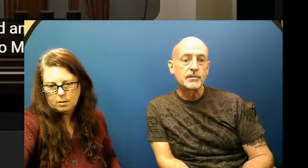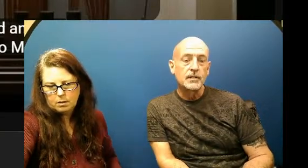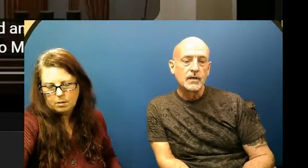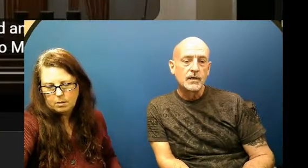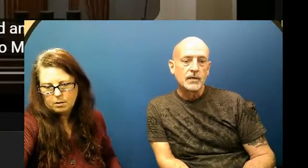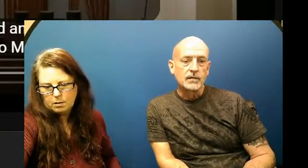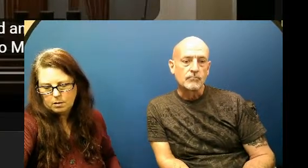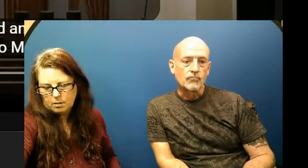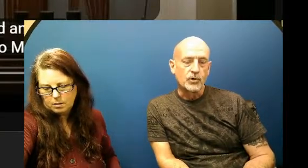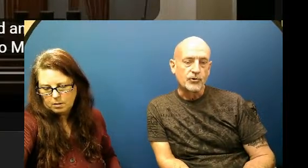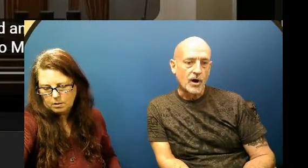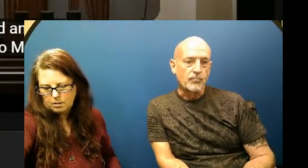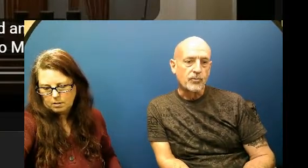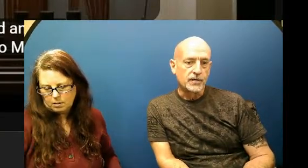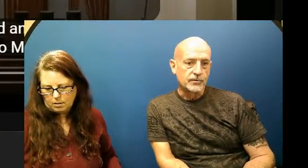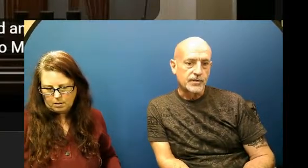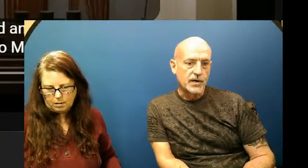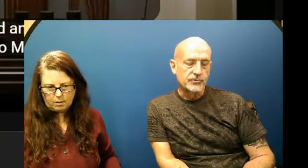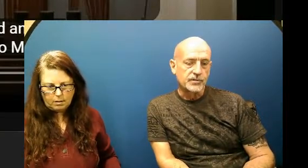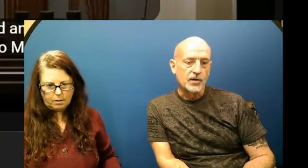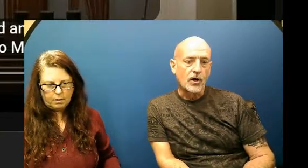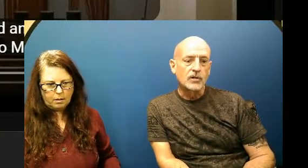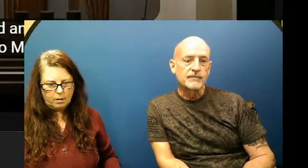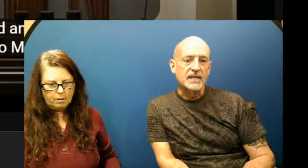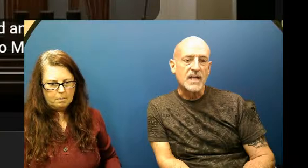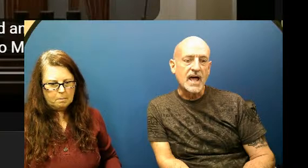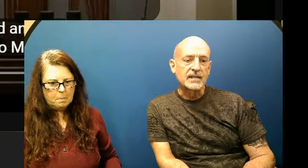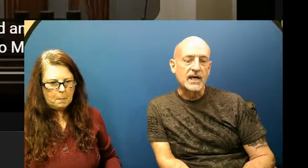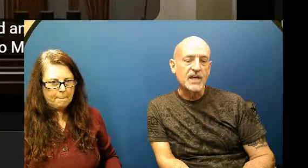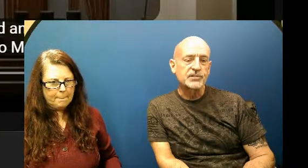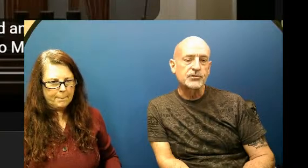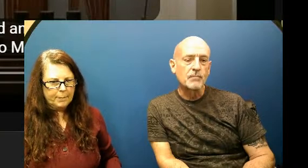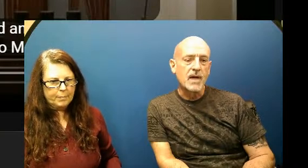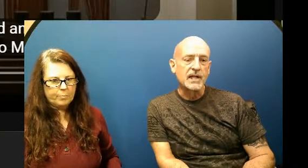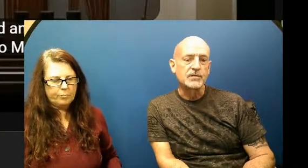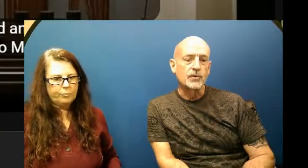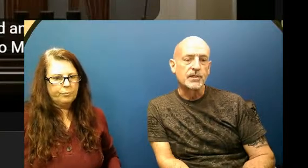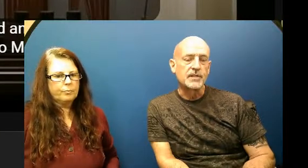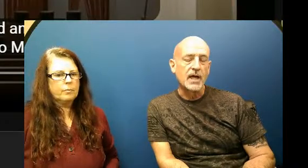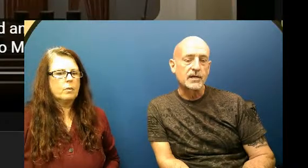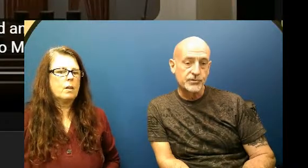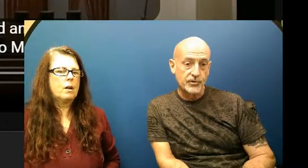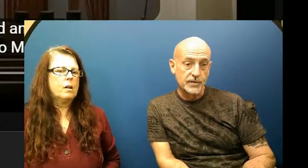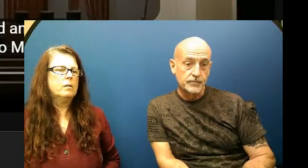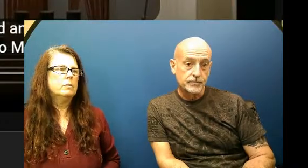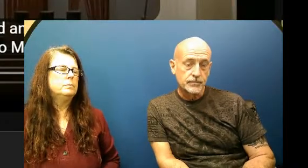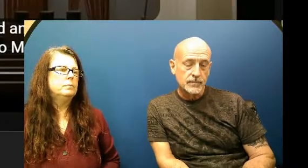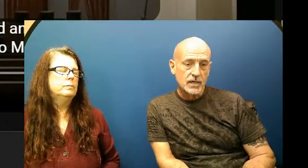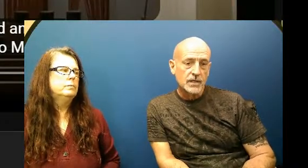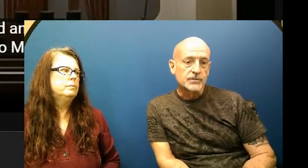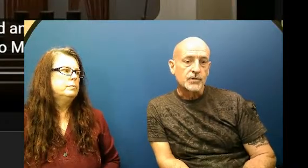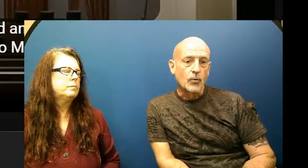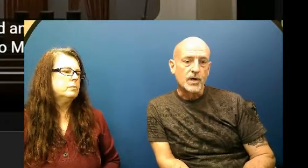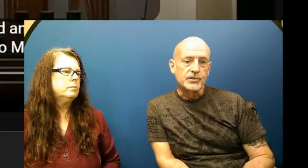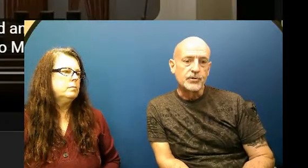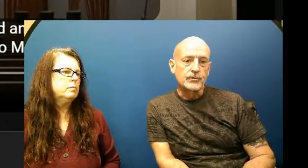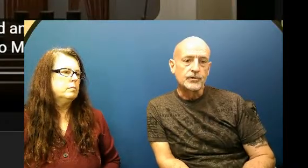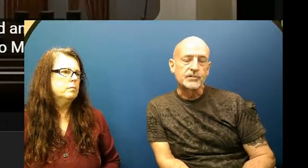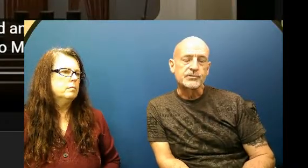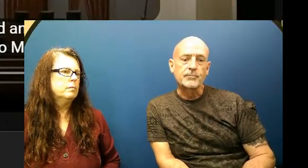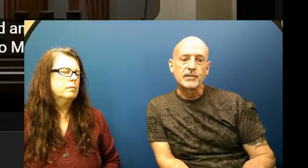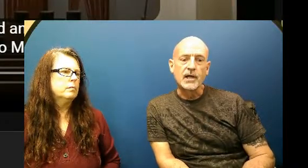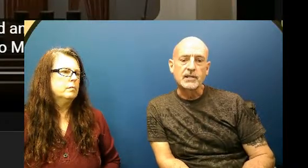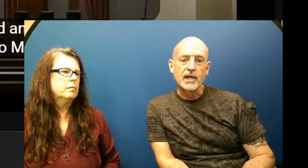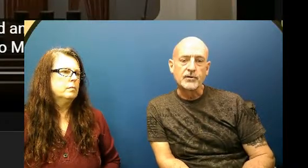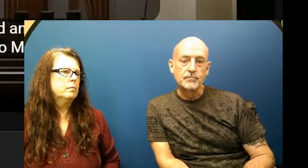citizen, when you're operating in those countries, all of that data has to remain within that country. So when you look